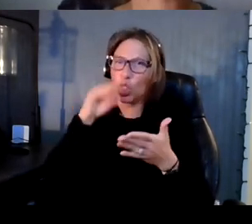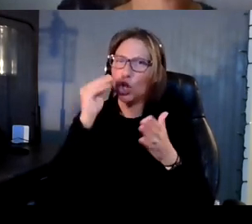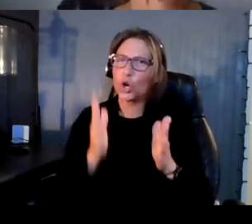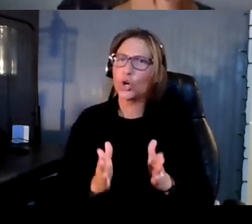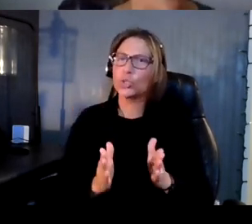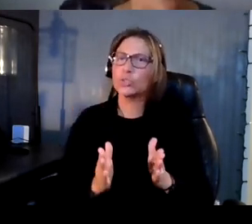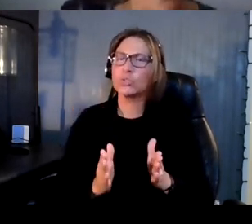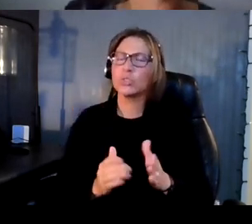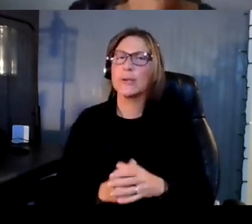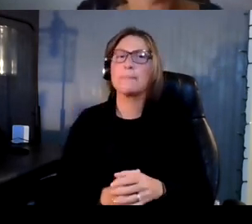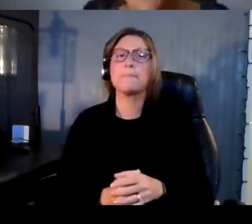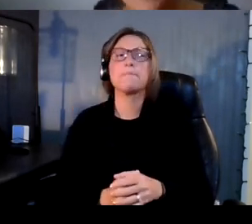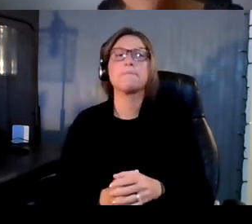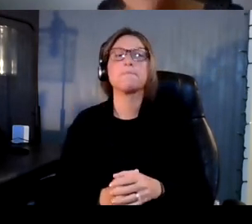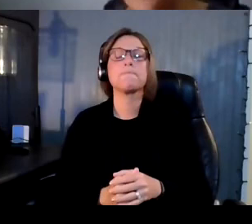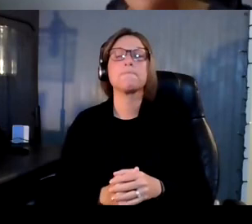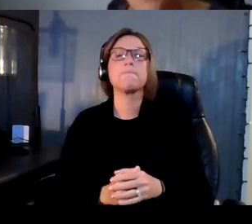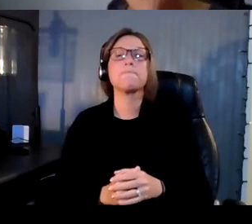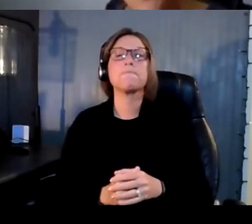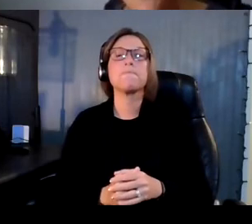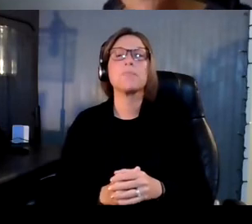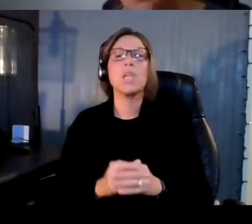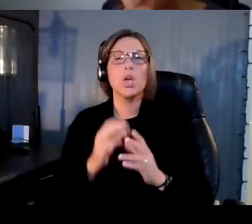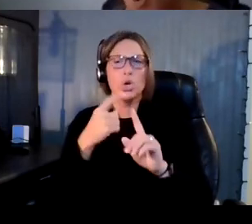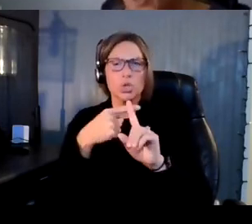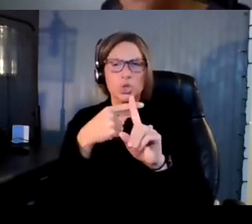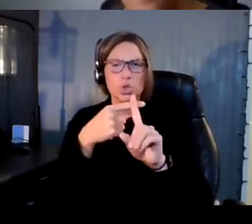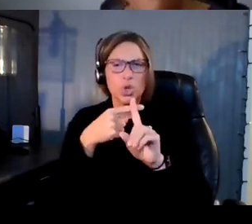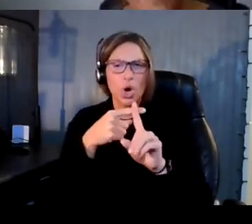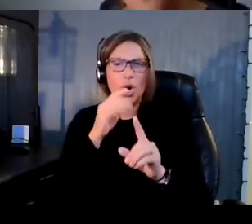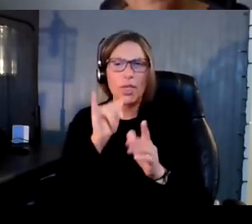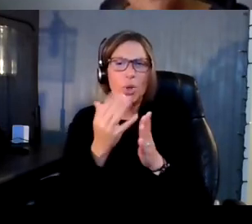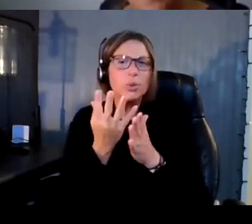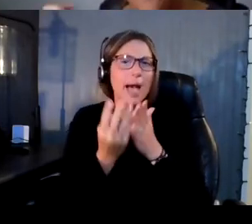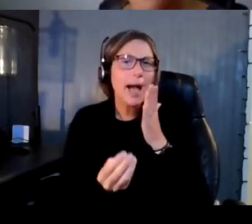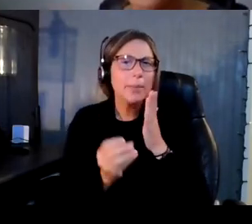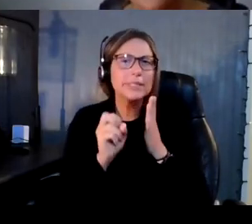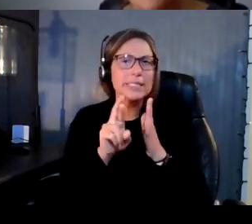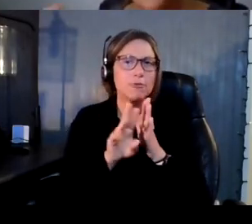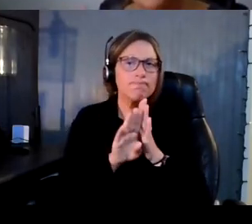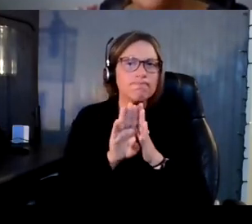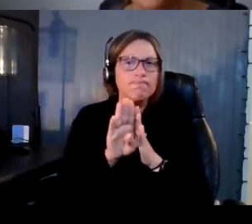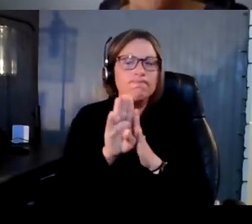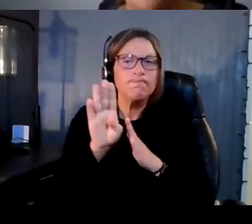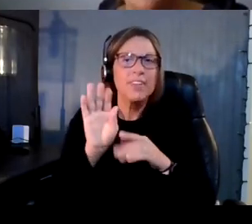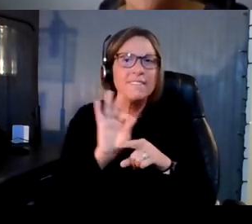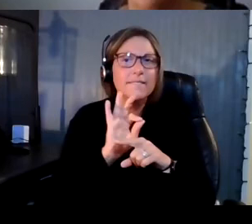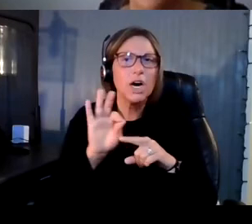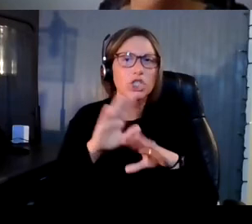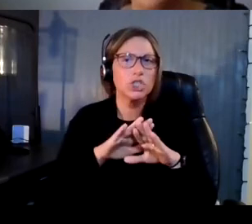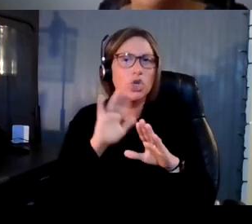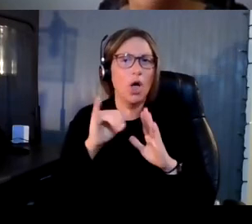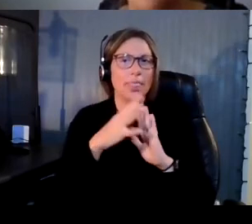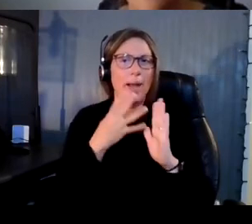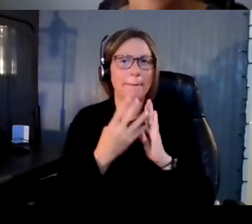target those absent or emerging functions that are on the matrix. Those things, we're going to target them